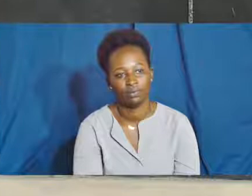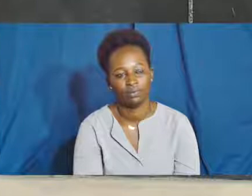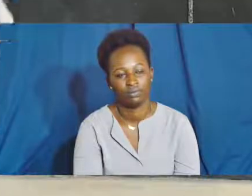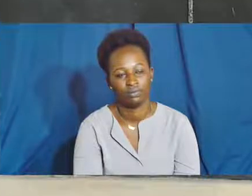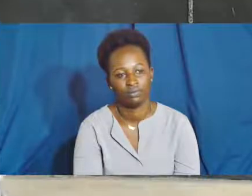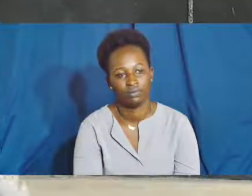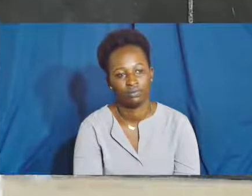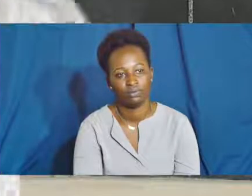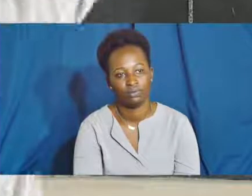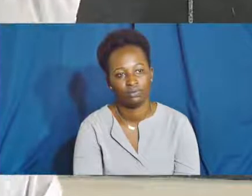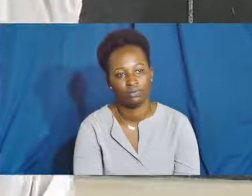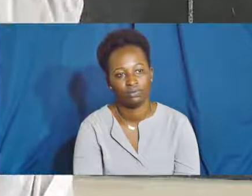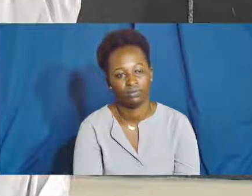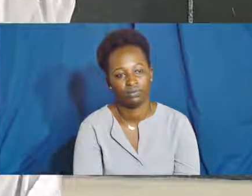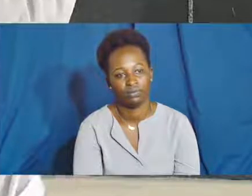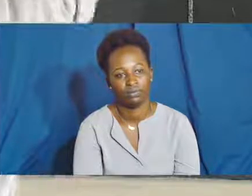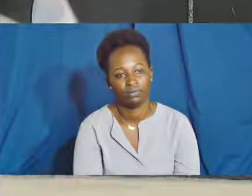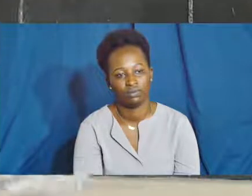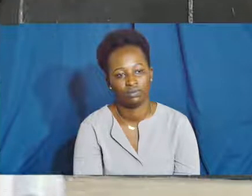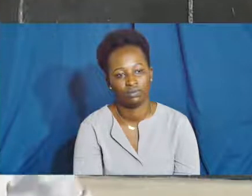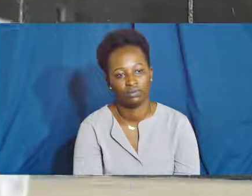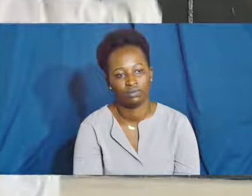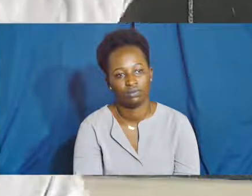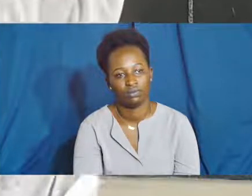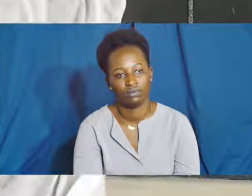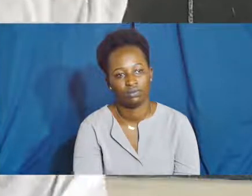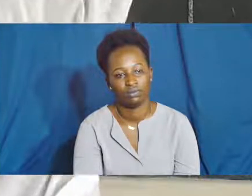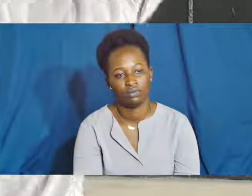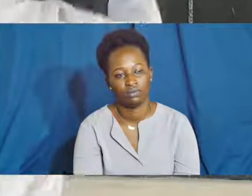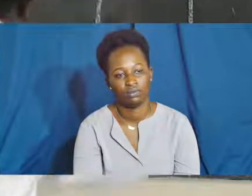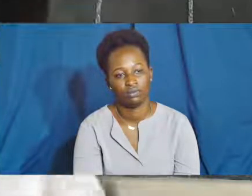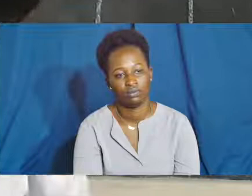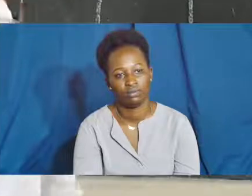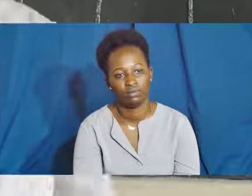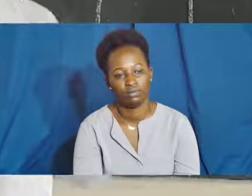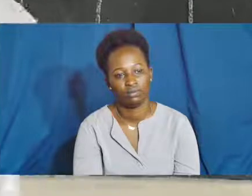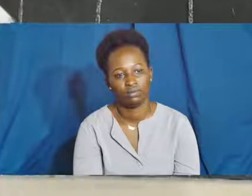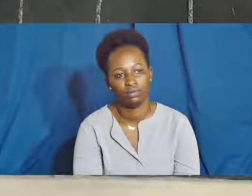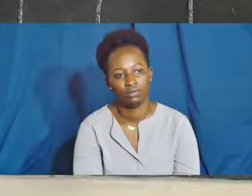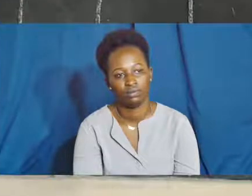So your work should be very smart. So you must be well organized.